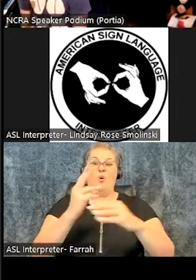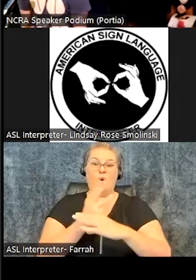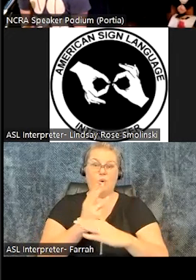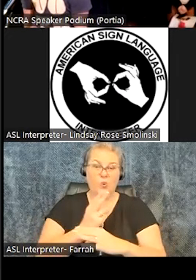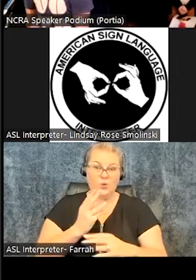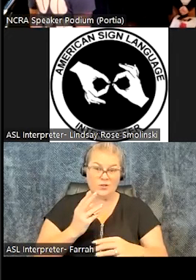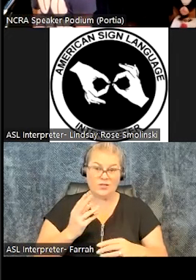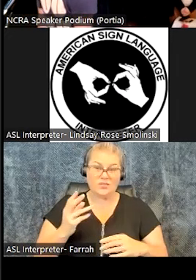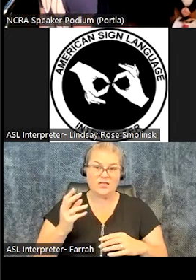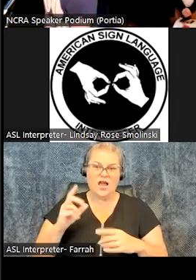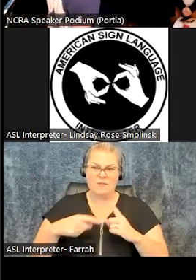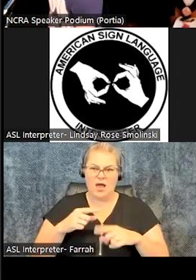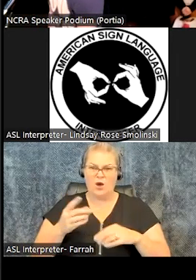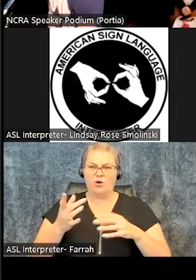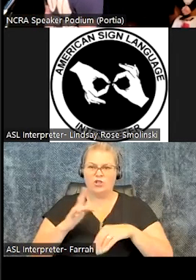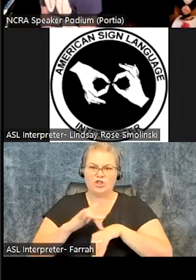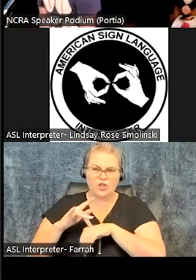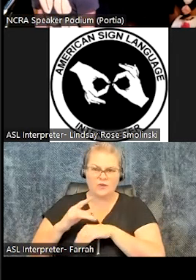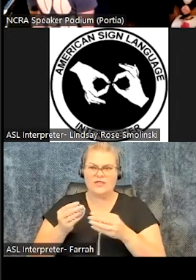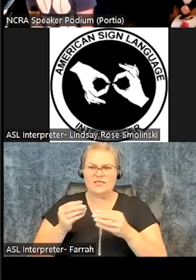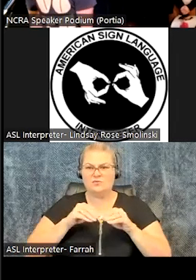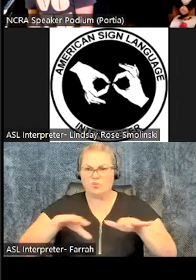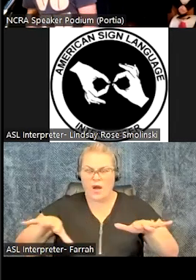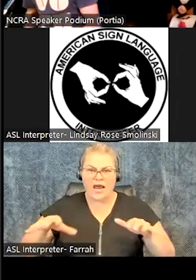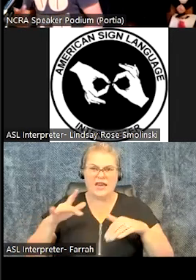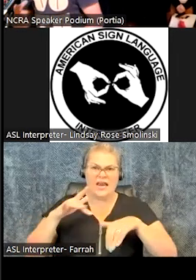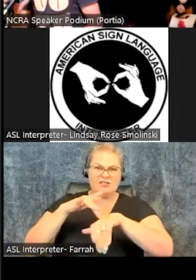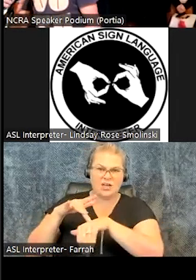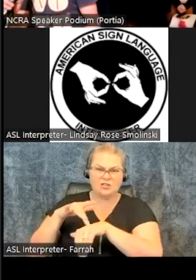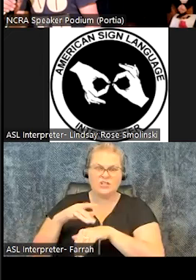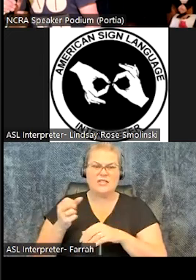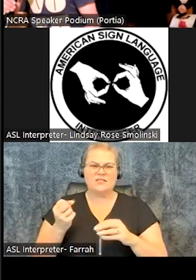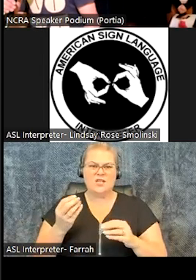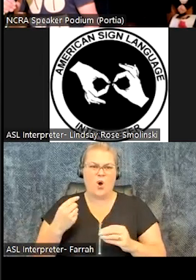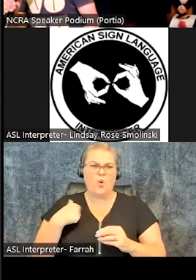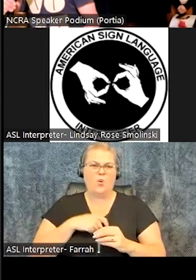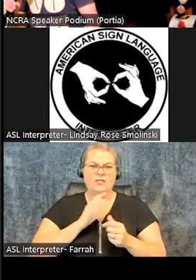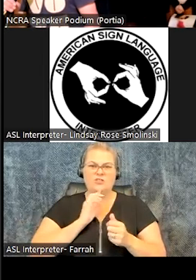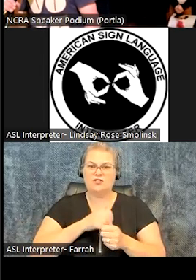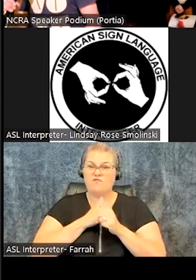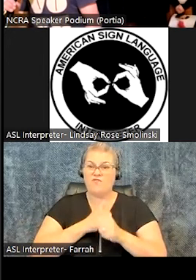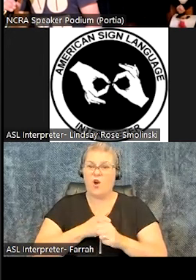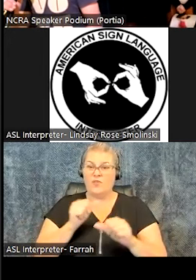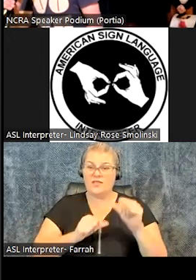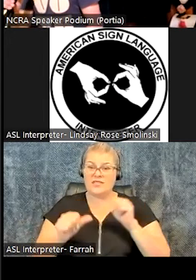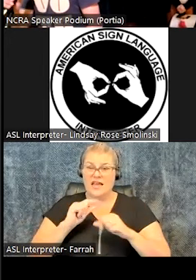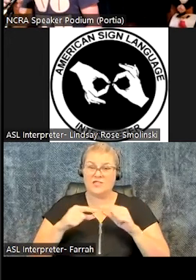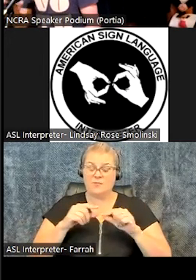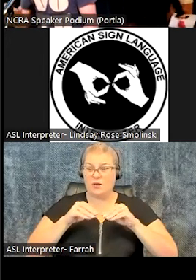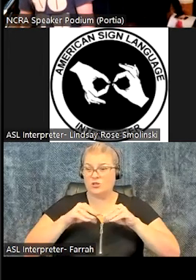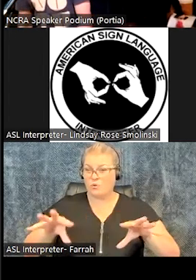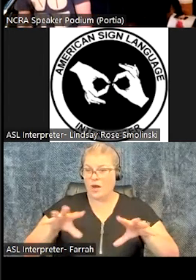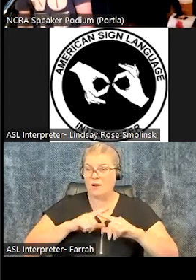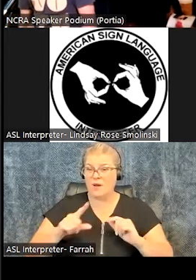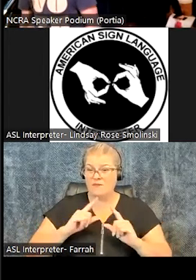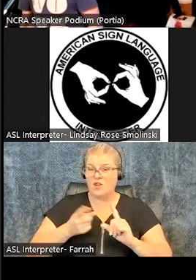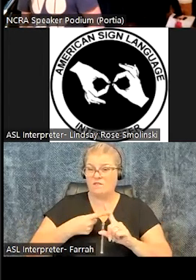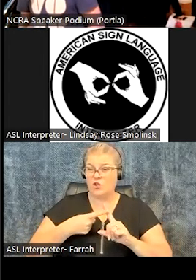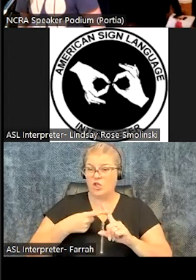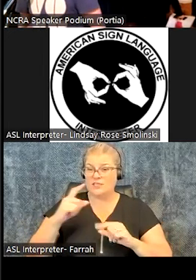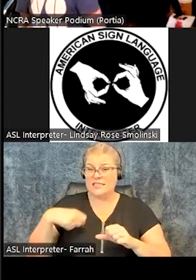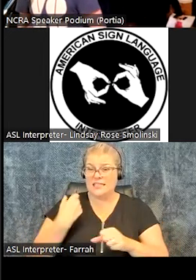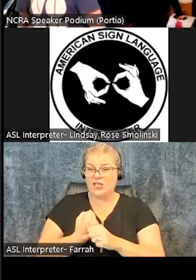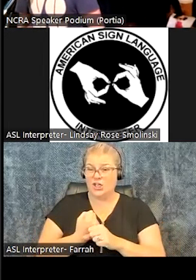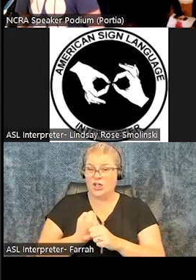surface spread and touch. So, you know, from the beginning, we just followed the science on spread, but for the first year of the